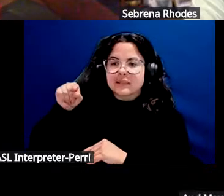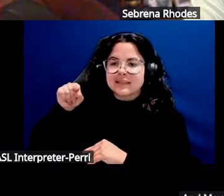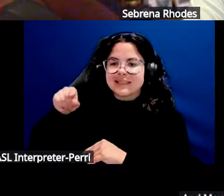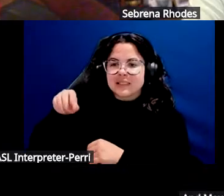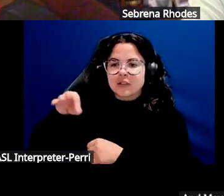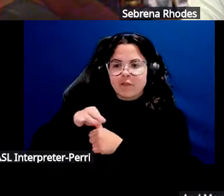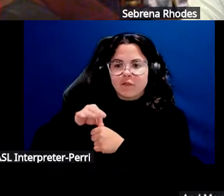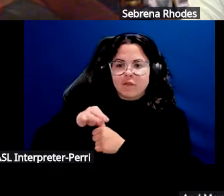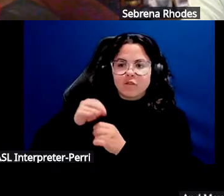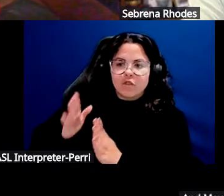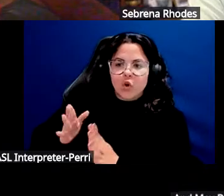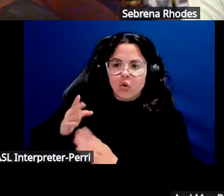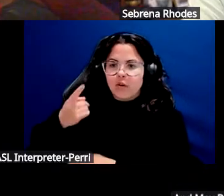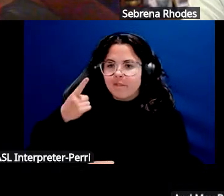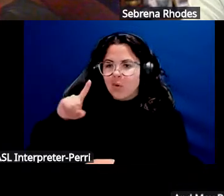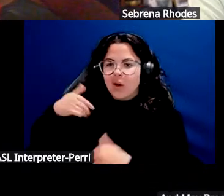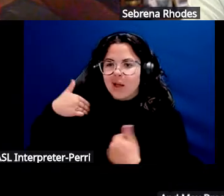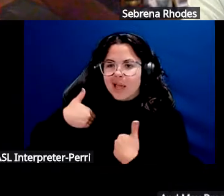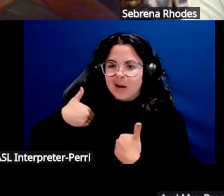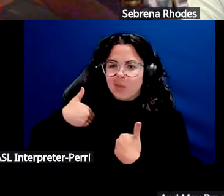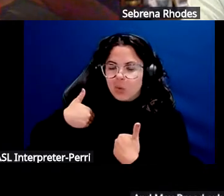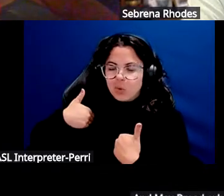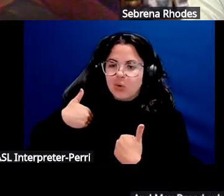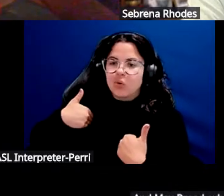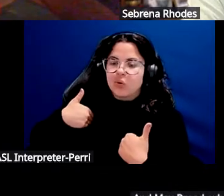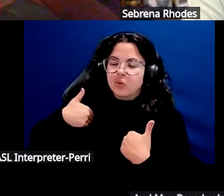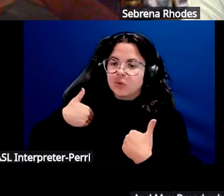voter, DC voter for animals,